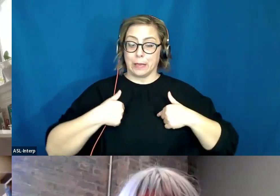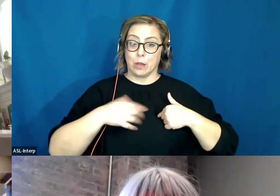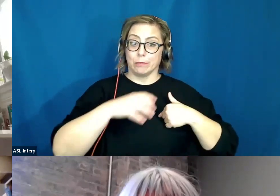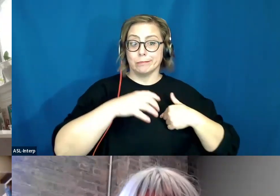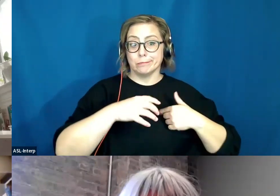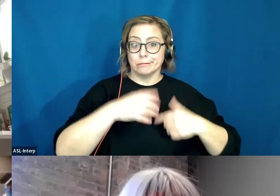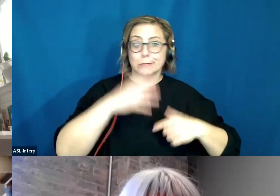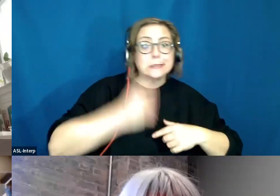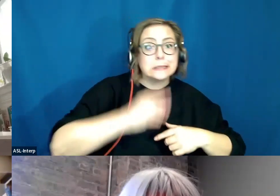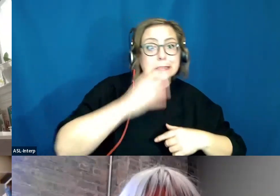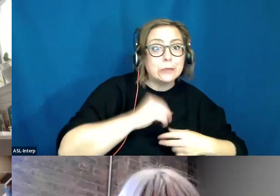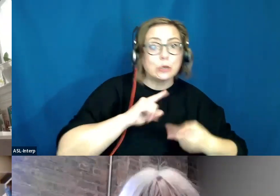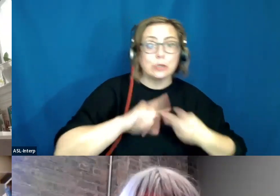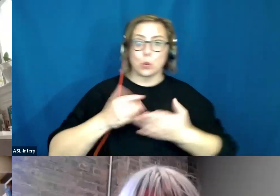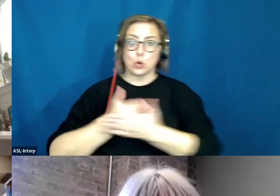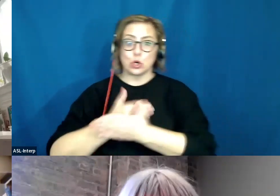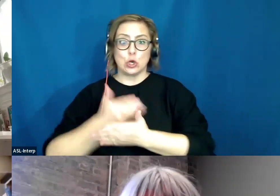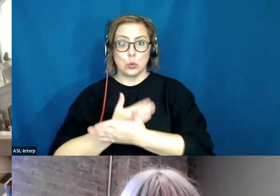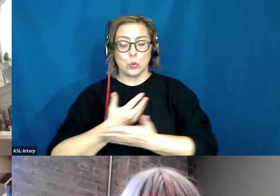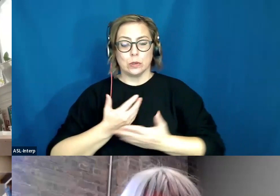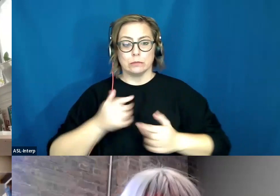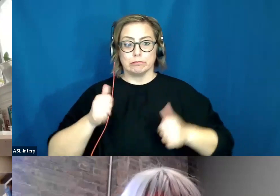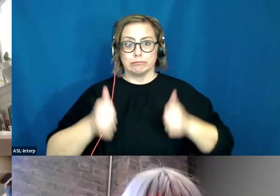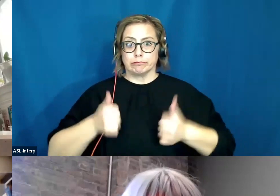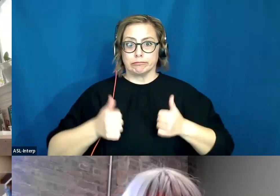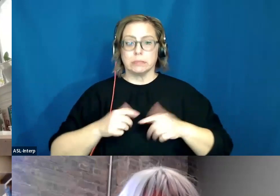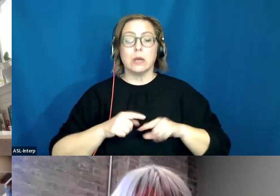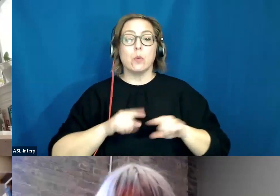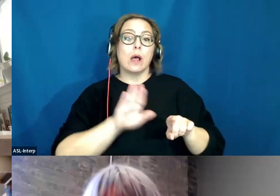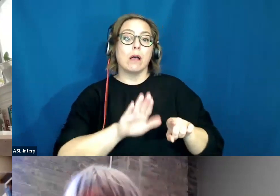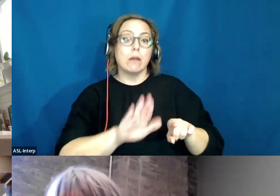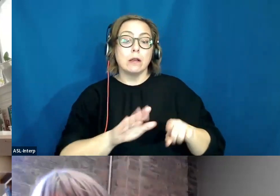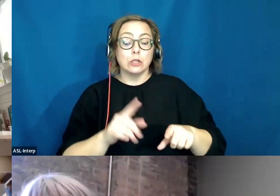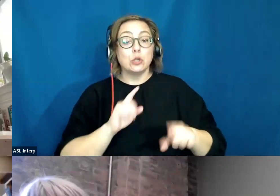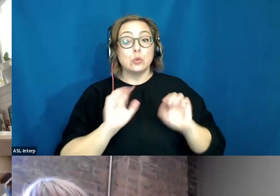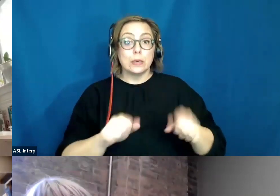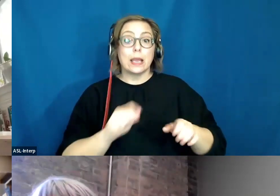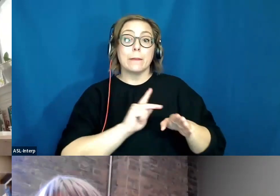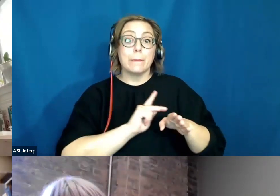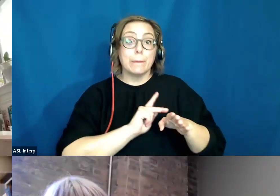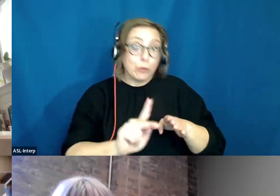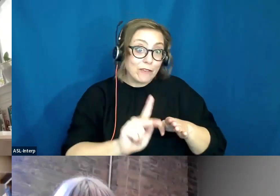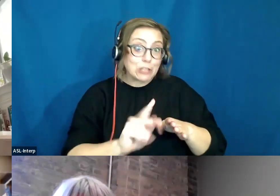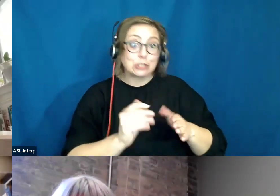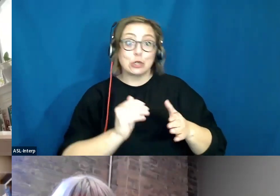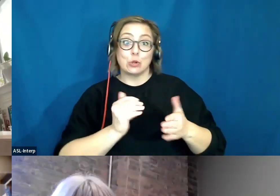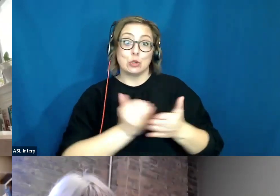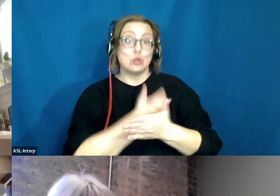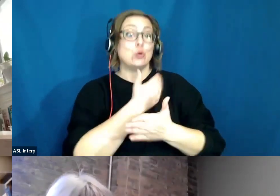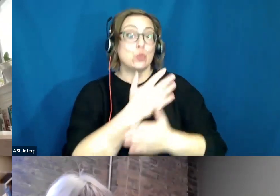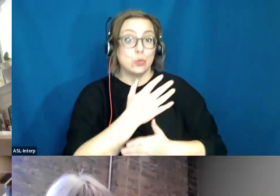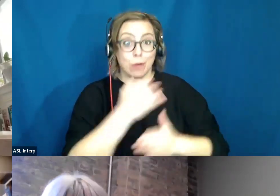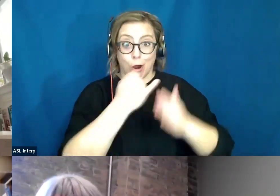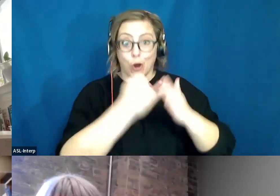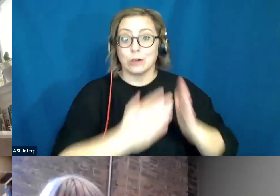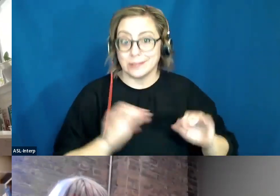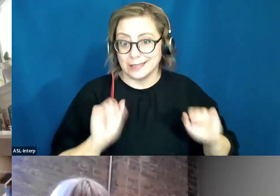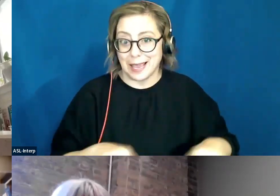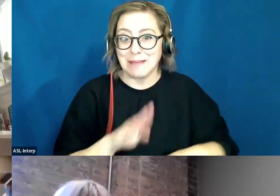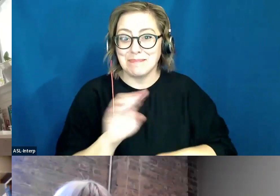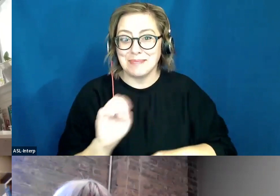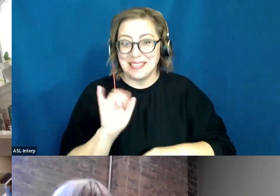Those are two different things. Because you can be a professional emerging artist. But yeah, I think,